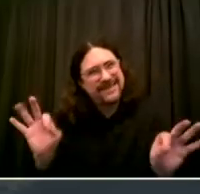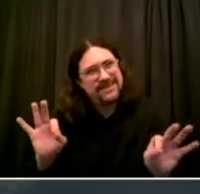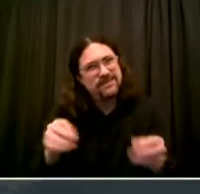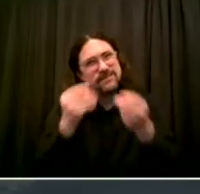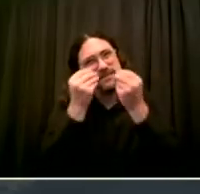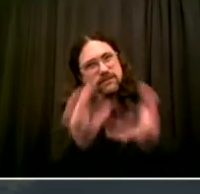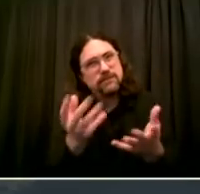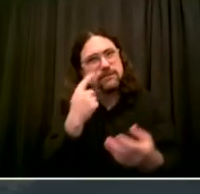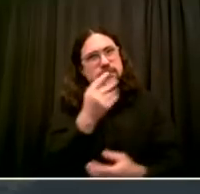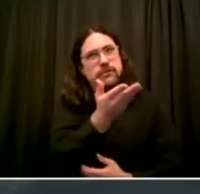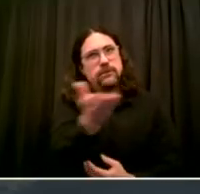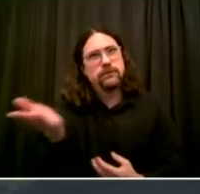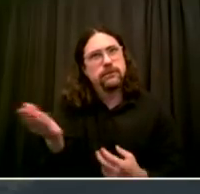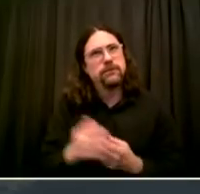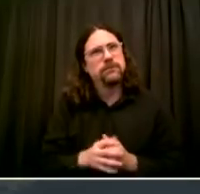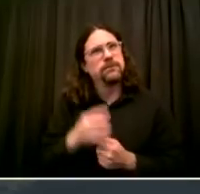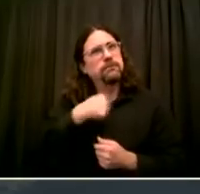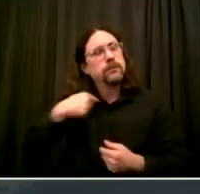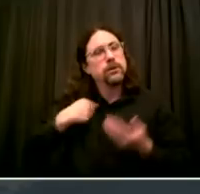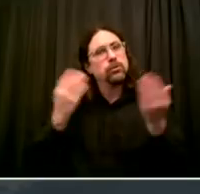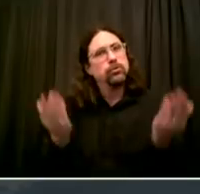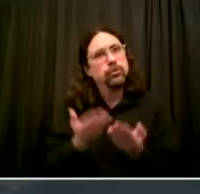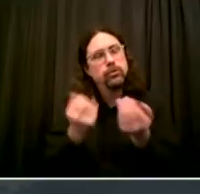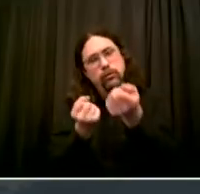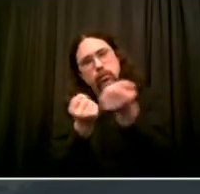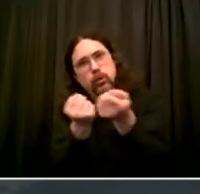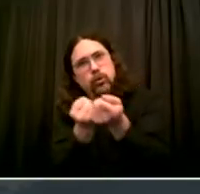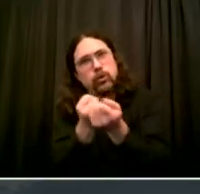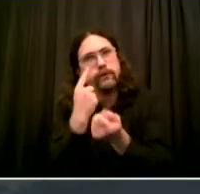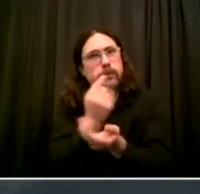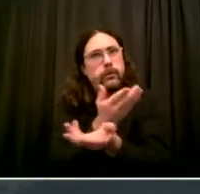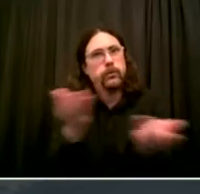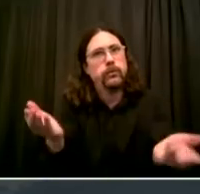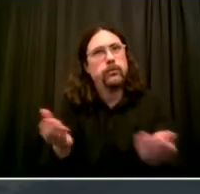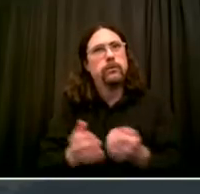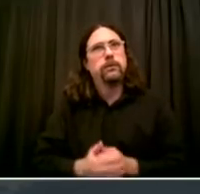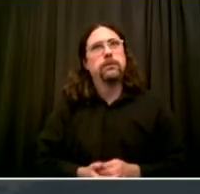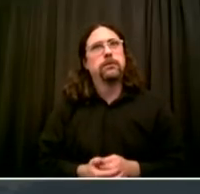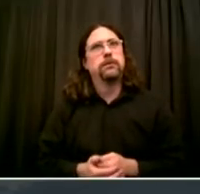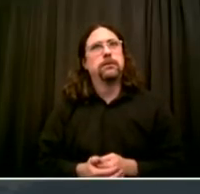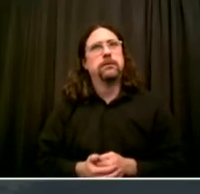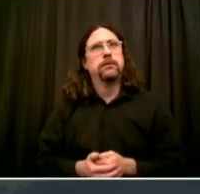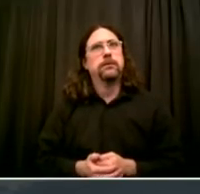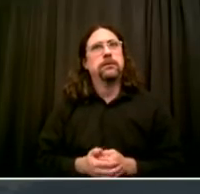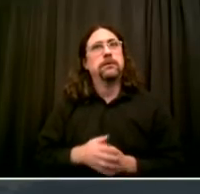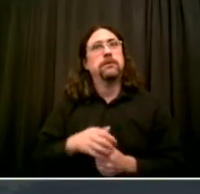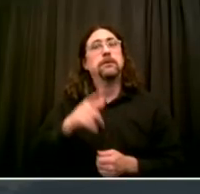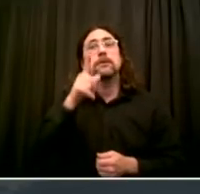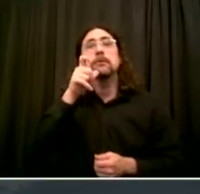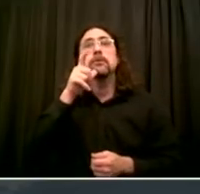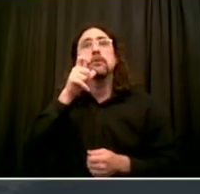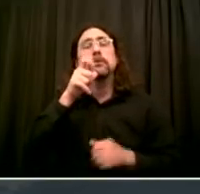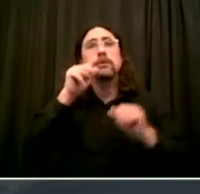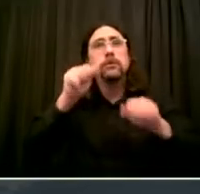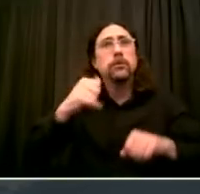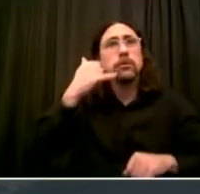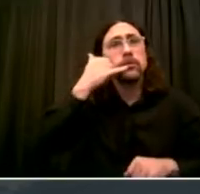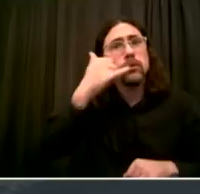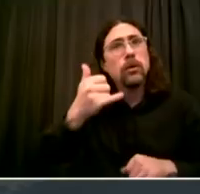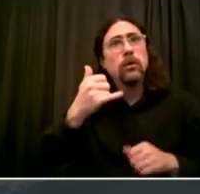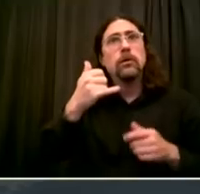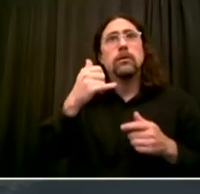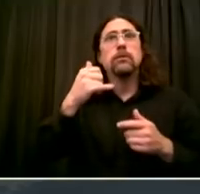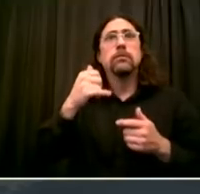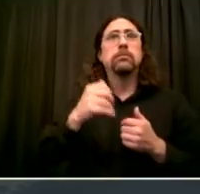support, a lot of communication, whether it be from Health and Hospitals clinical staff or the hotel staff. What does that mean? It means daily